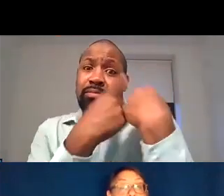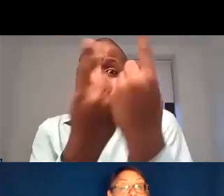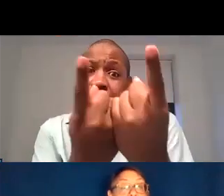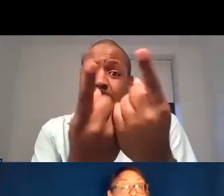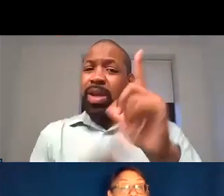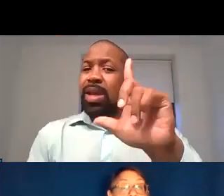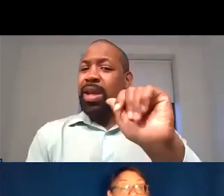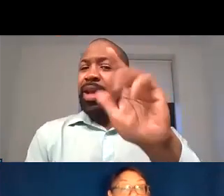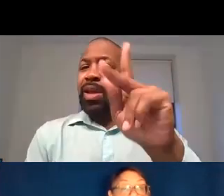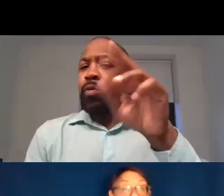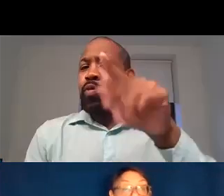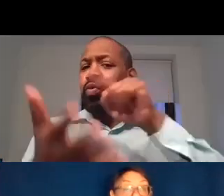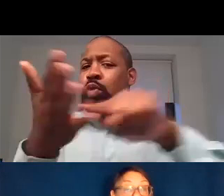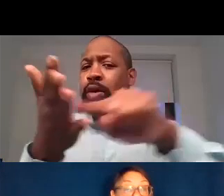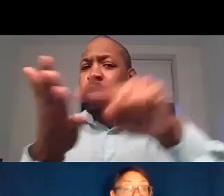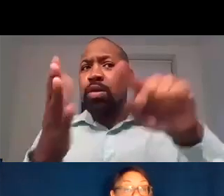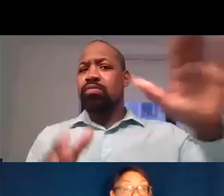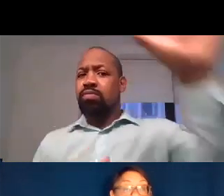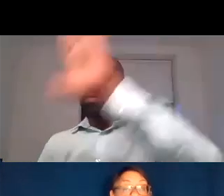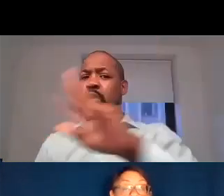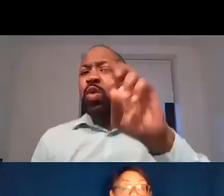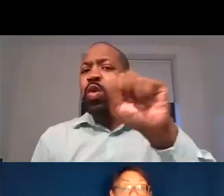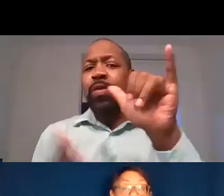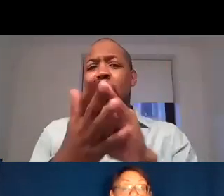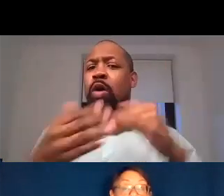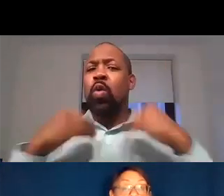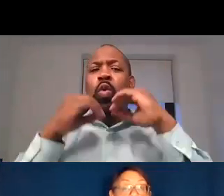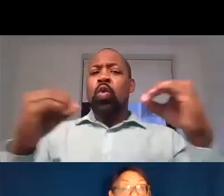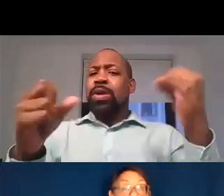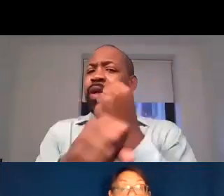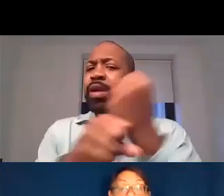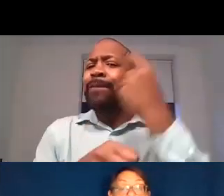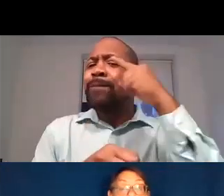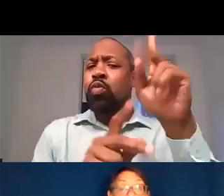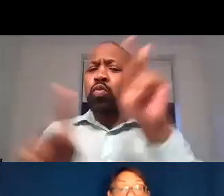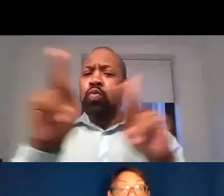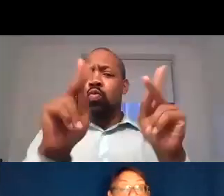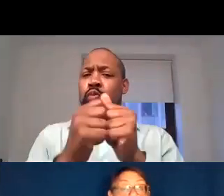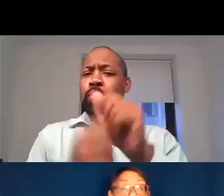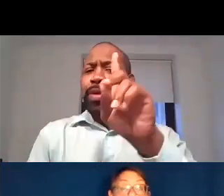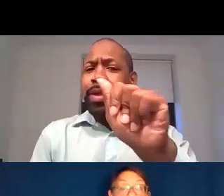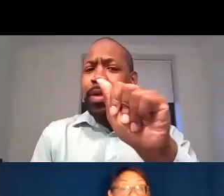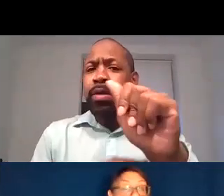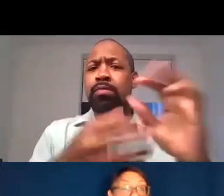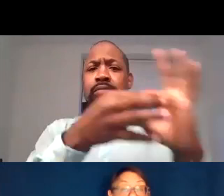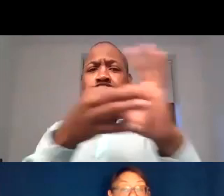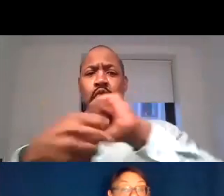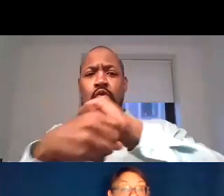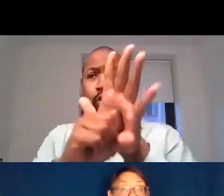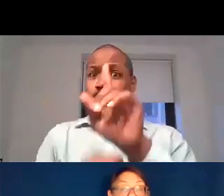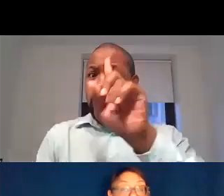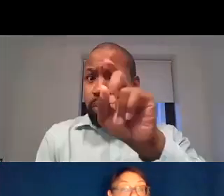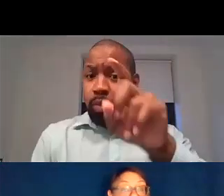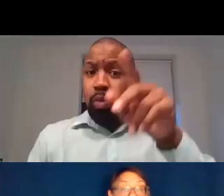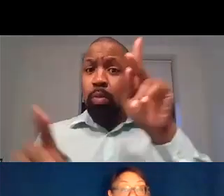people with disabilities and the COVID, their research? There's been no statistics